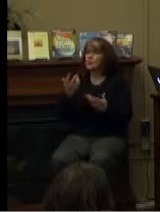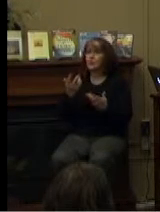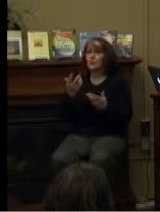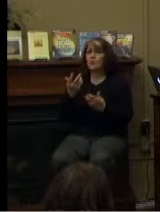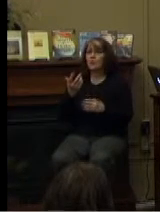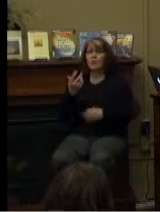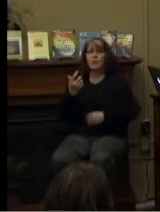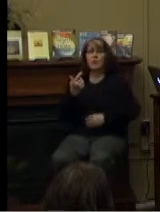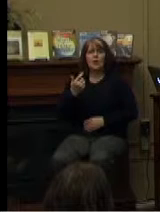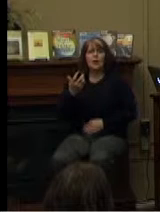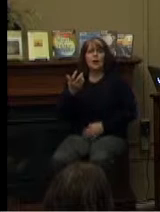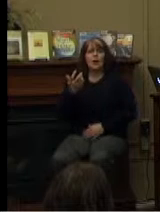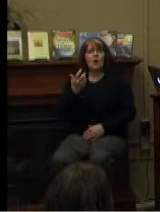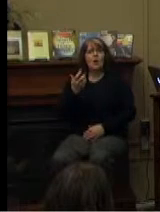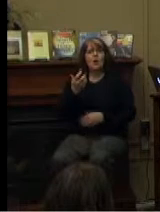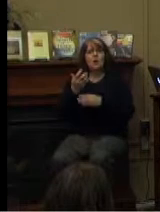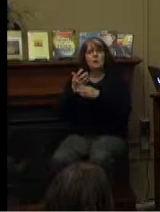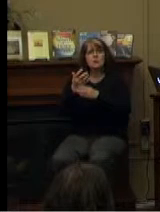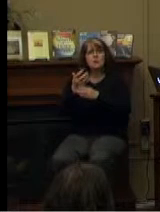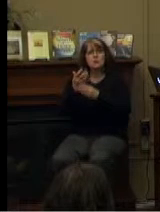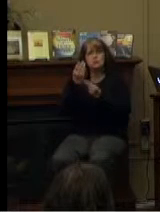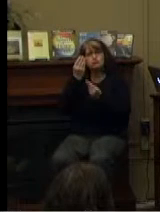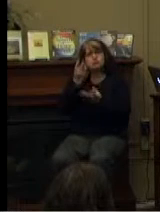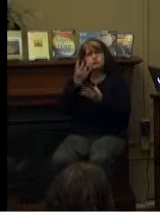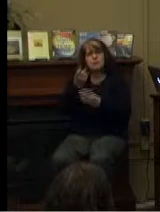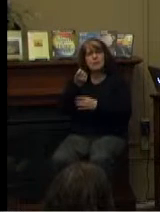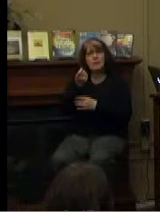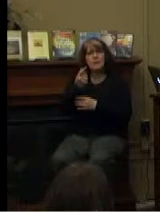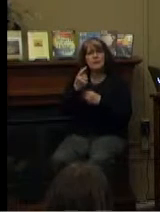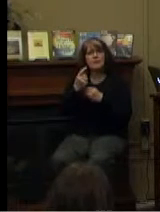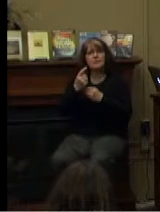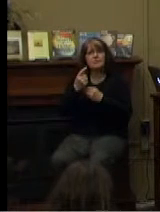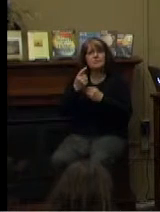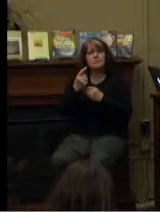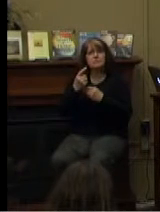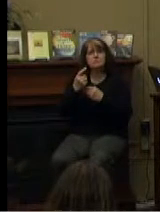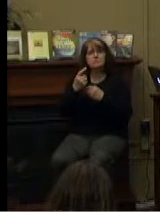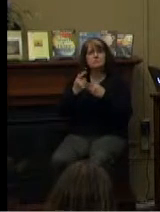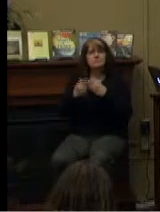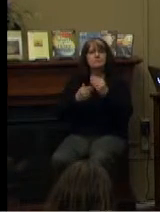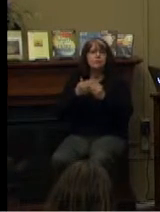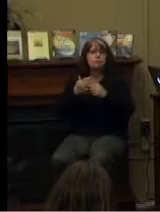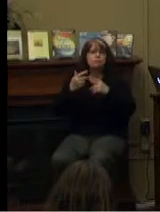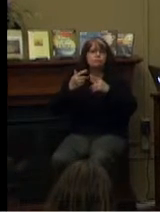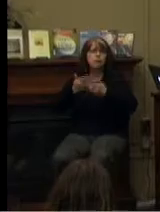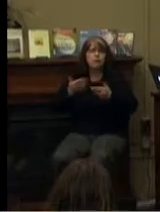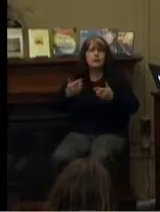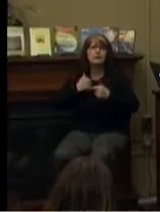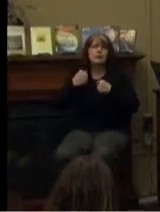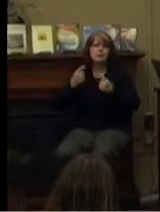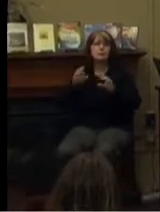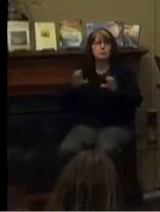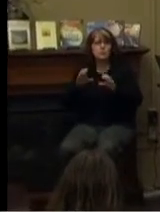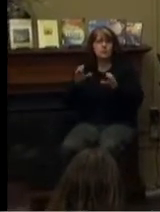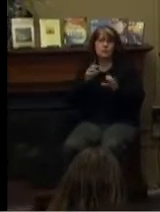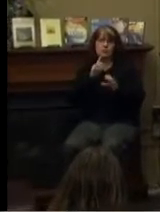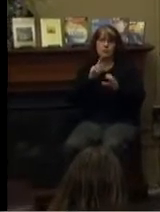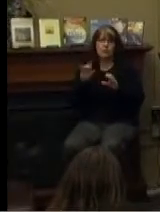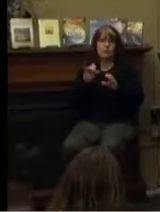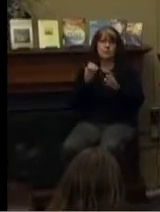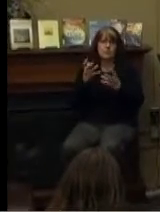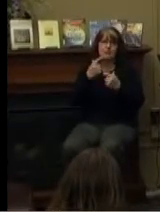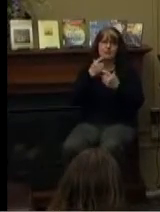I wanted to share a little bit about some of the things that I've been doing, and I also want to give a really